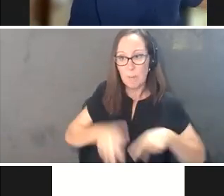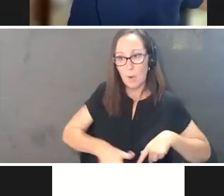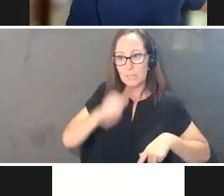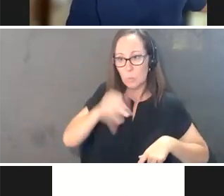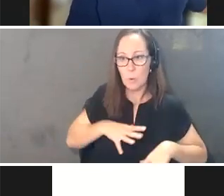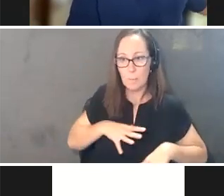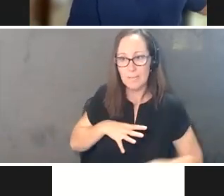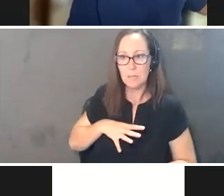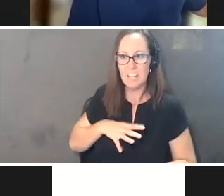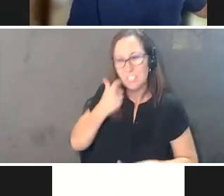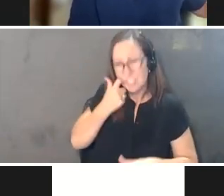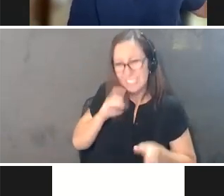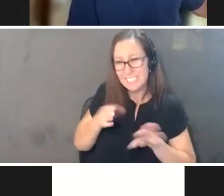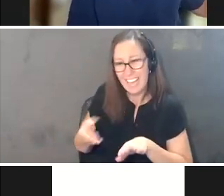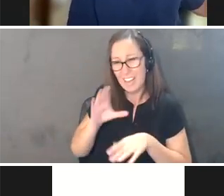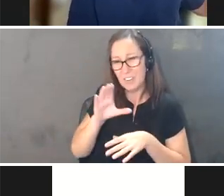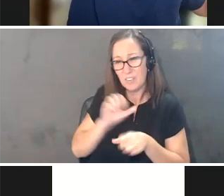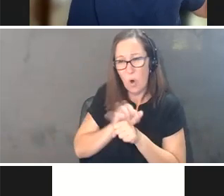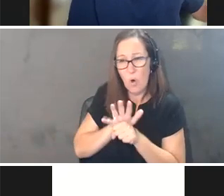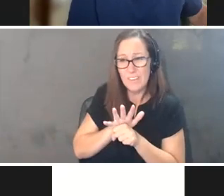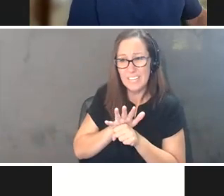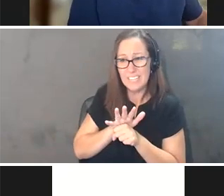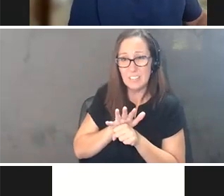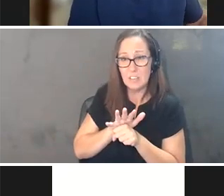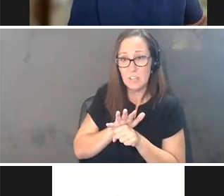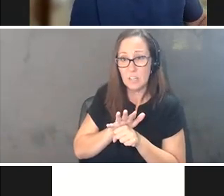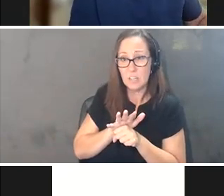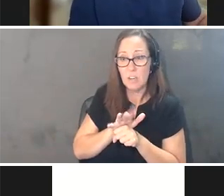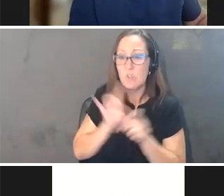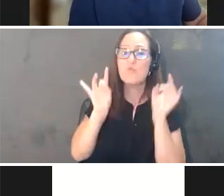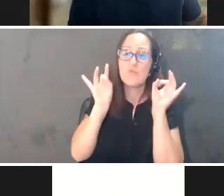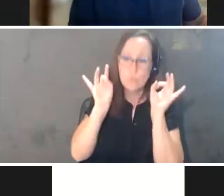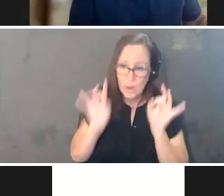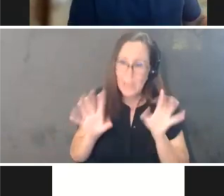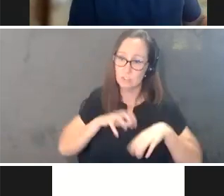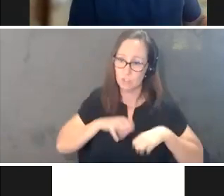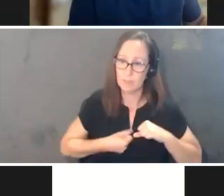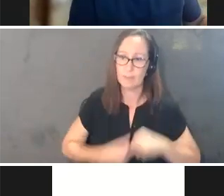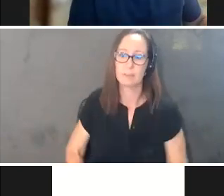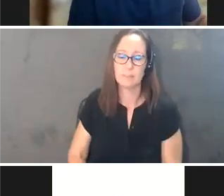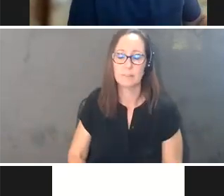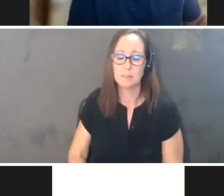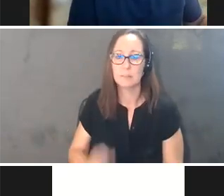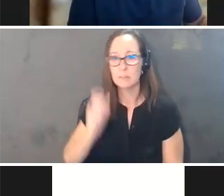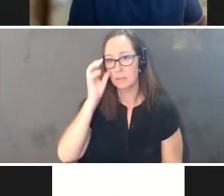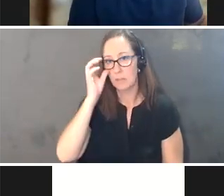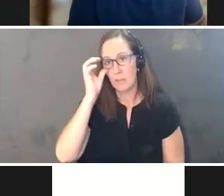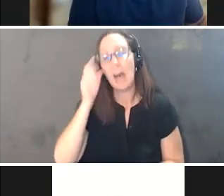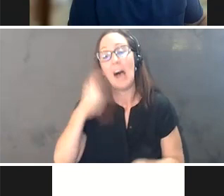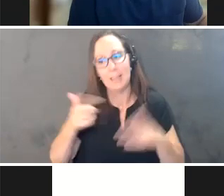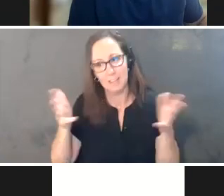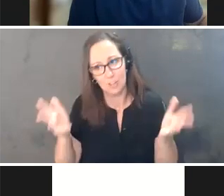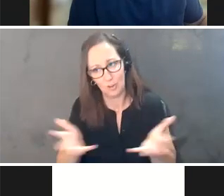and she just died of COVID. And it's just completely tragic. And so I would